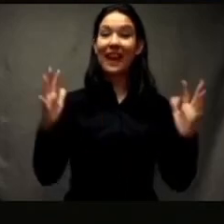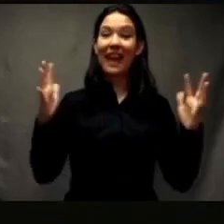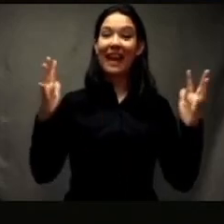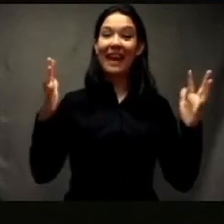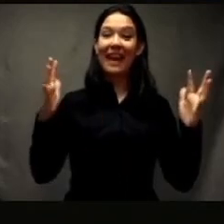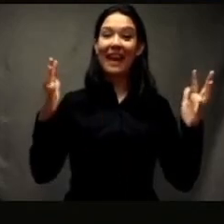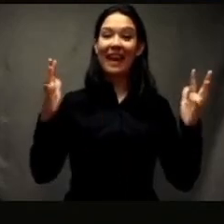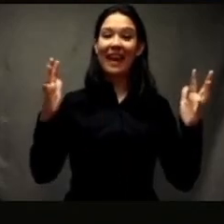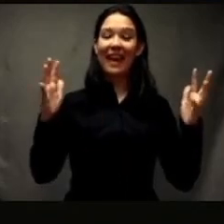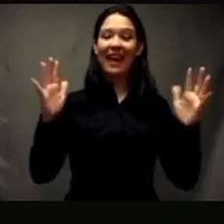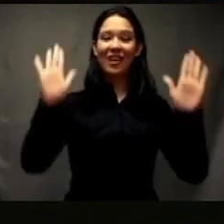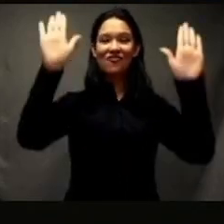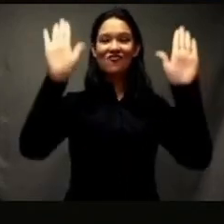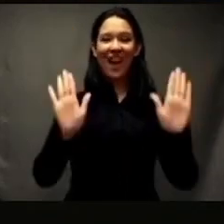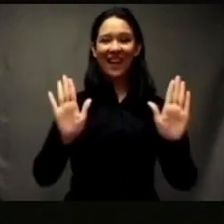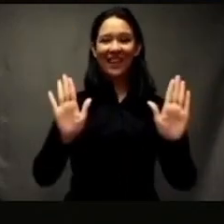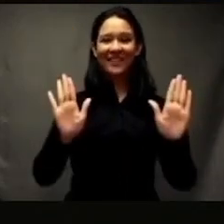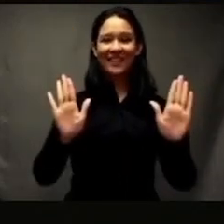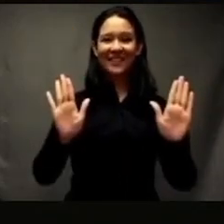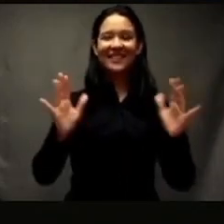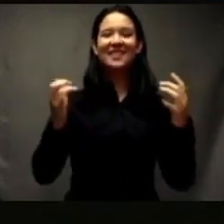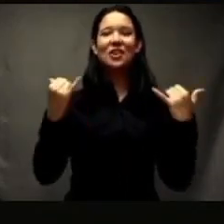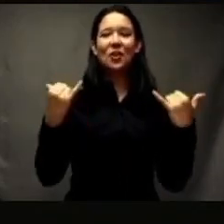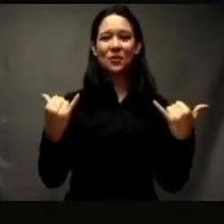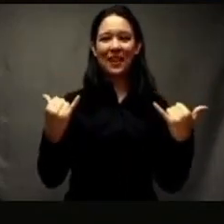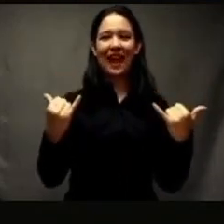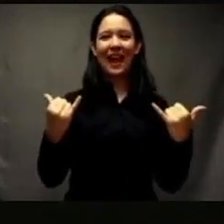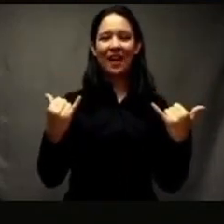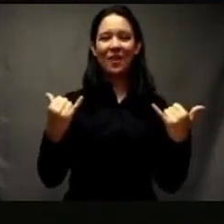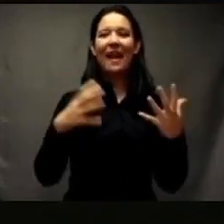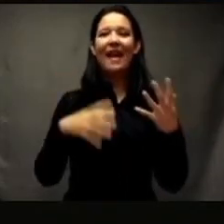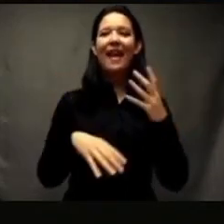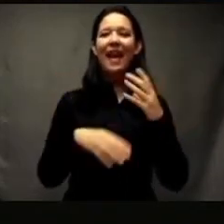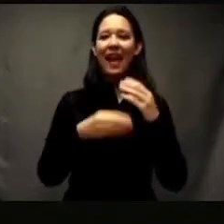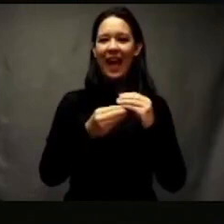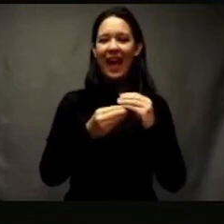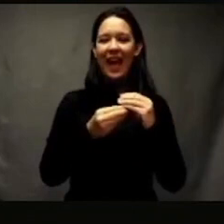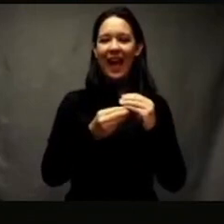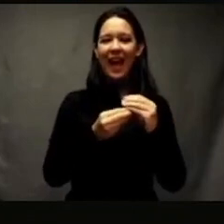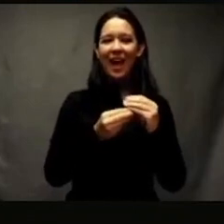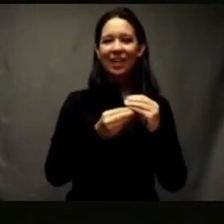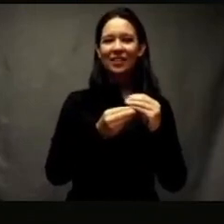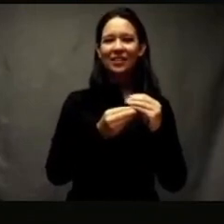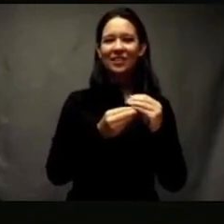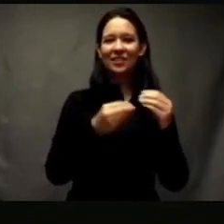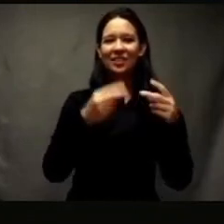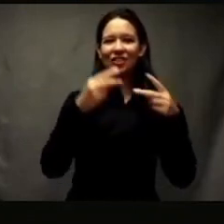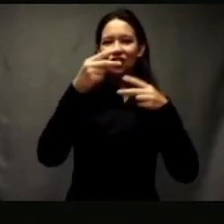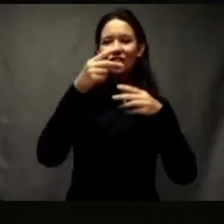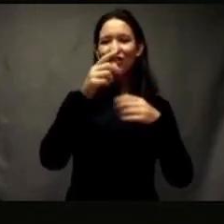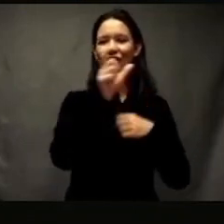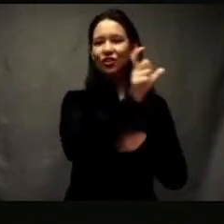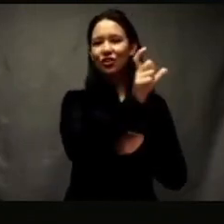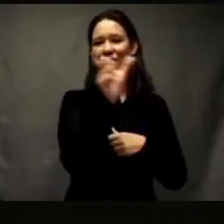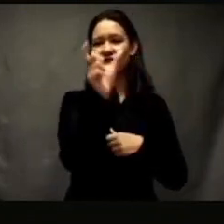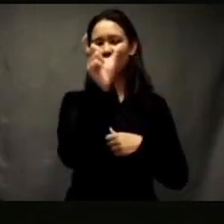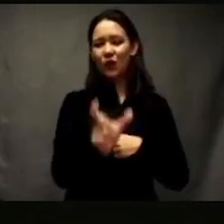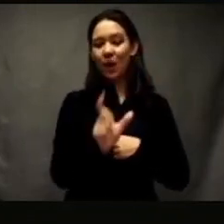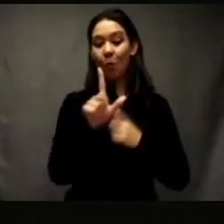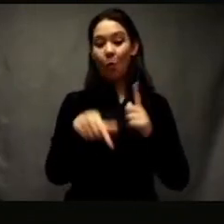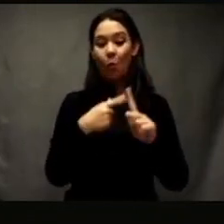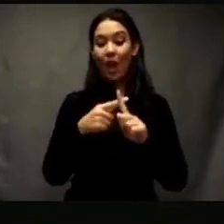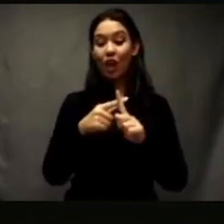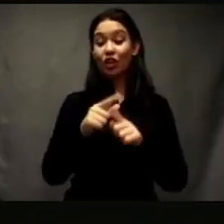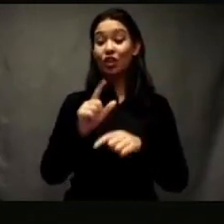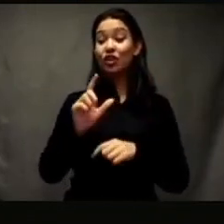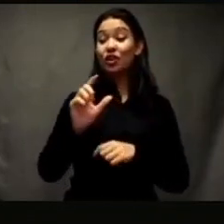Yay. Okay, great. So now we just need to add a script where when Shark touches the edge of the screen, it's going to